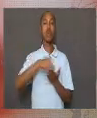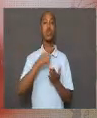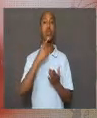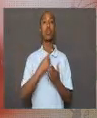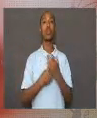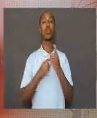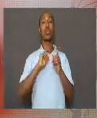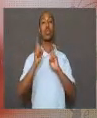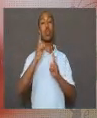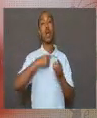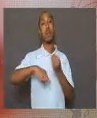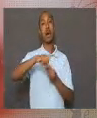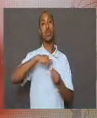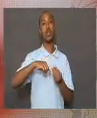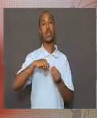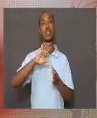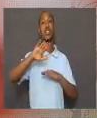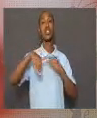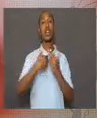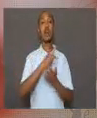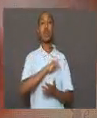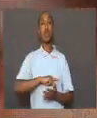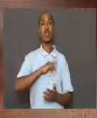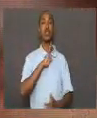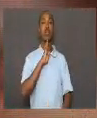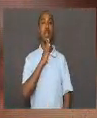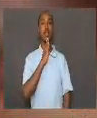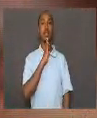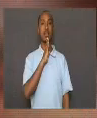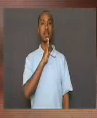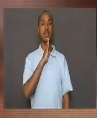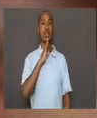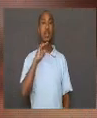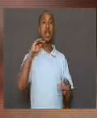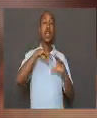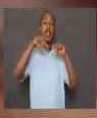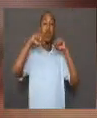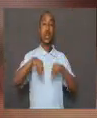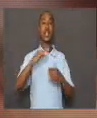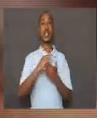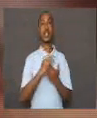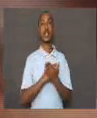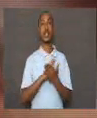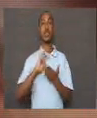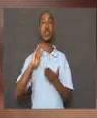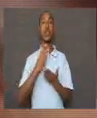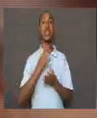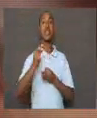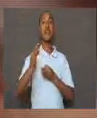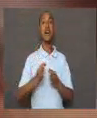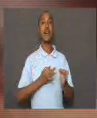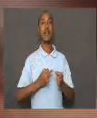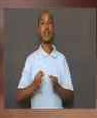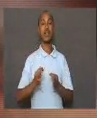talked about the general properties of bases. In today's lesson, we will